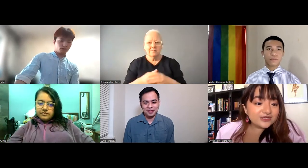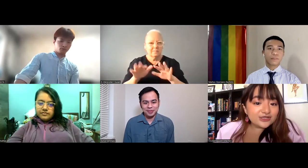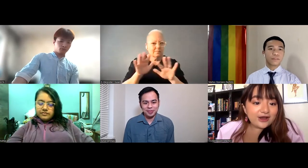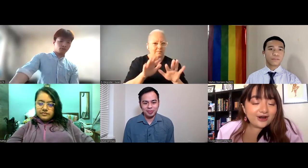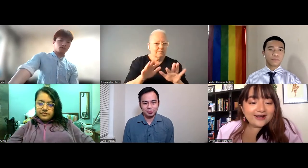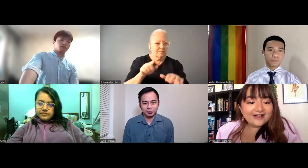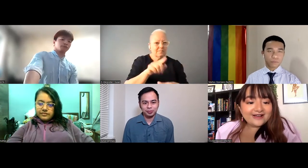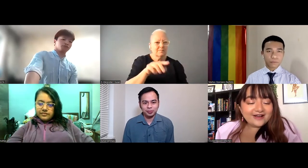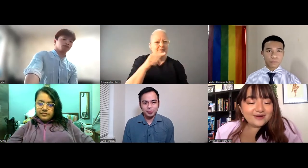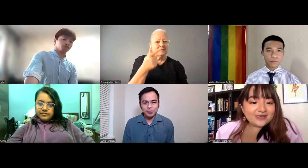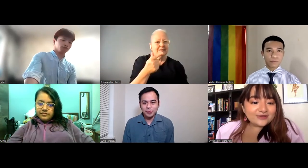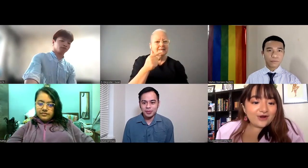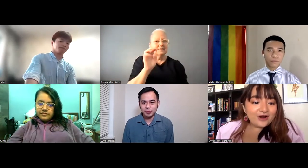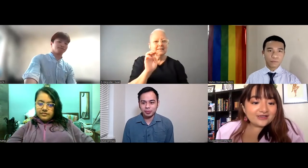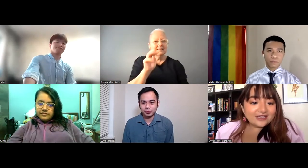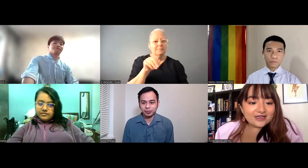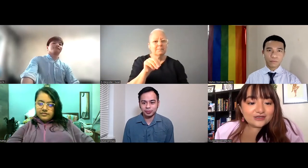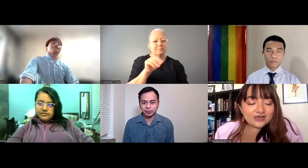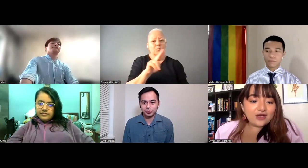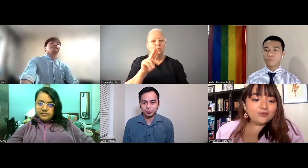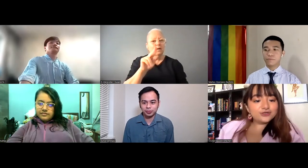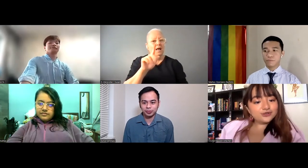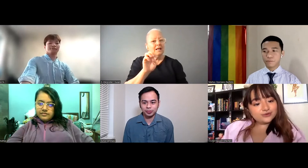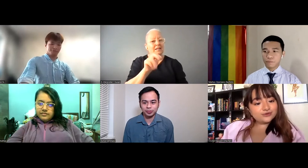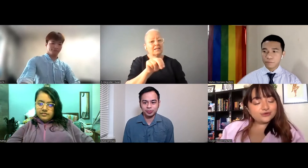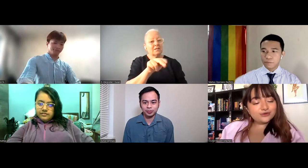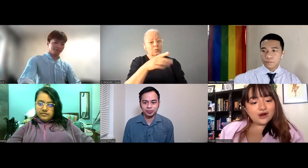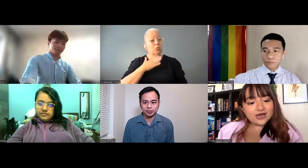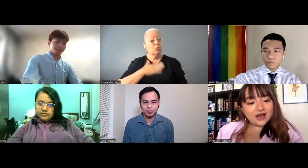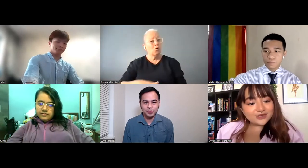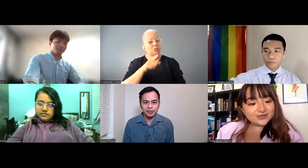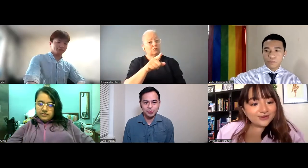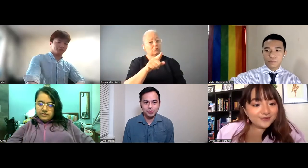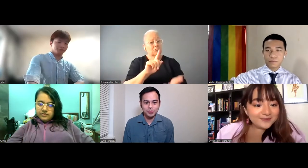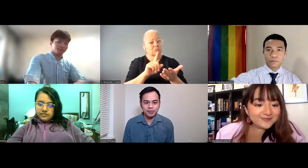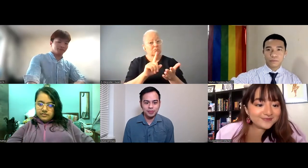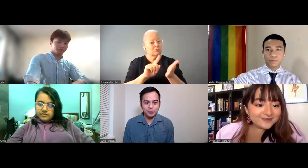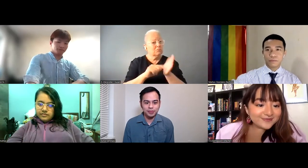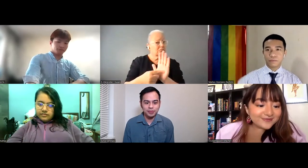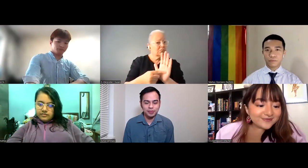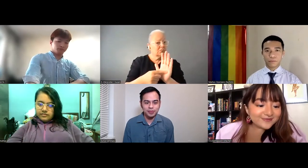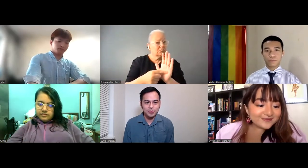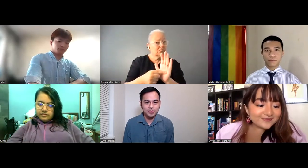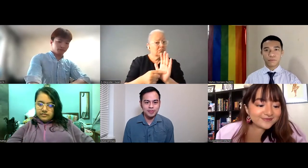wants to share a piece of art that has helped you through hard times at school?